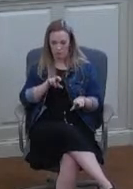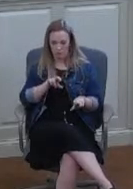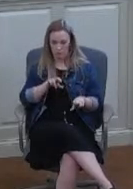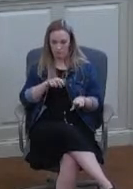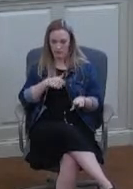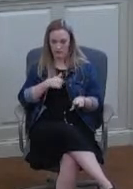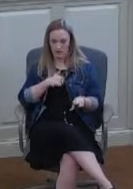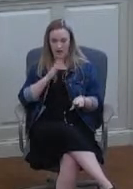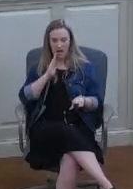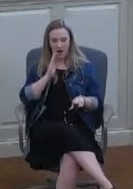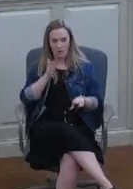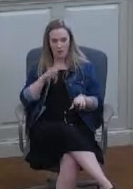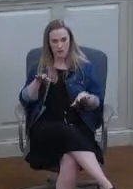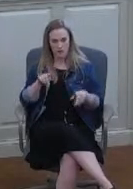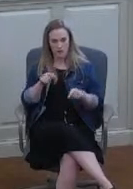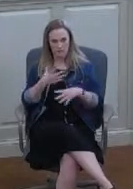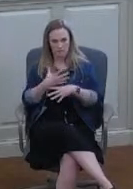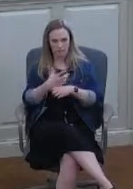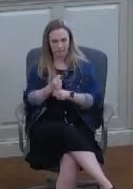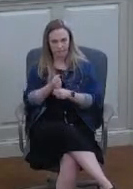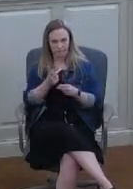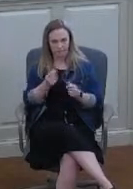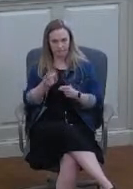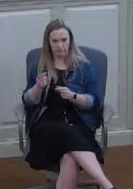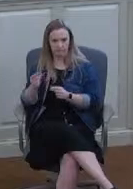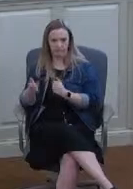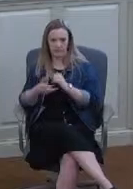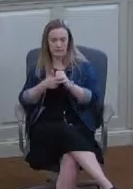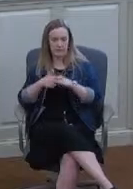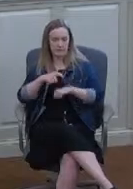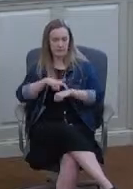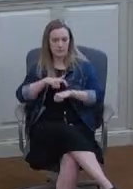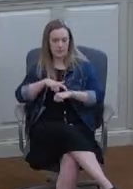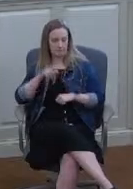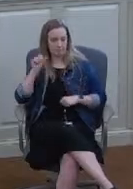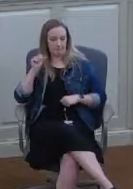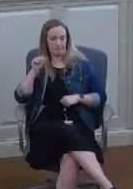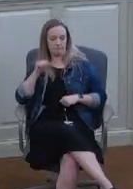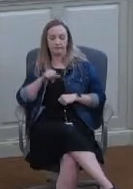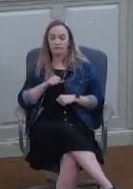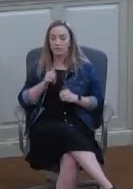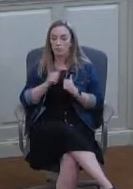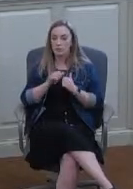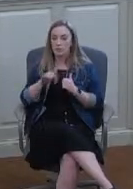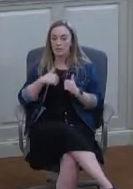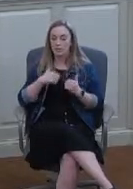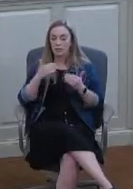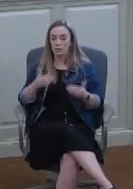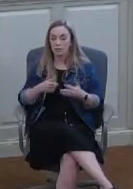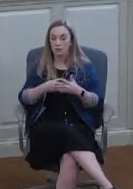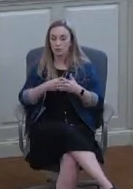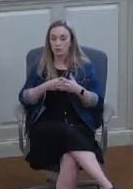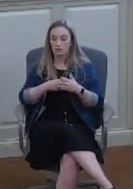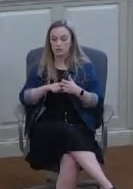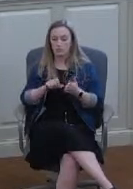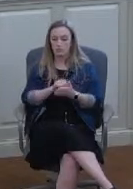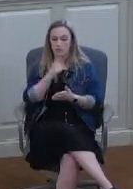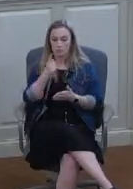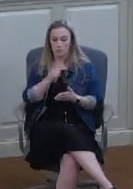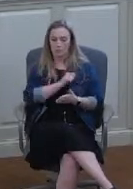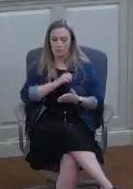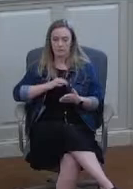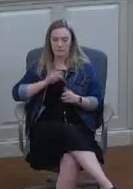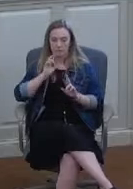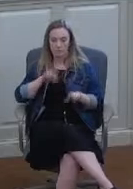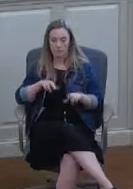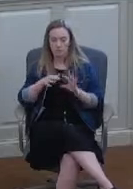this in a pretty quick summary fashion to save time. Yes, sir. So with that, I'll just jump to page 1 of the staff report and mention that we